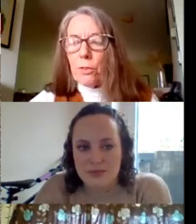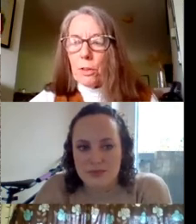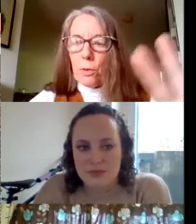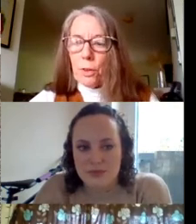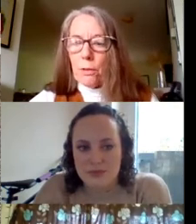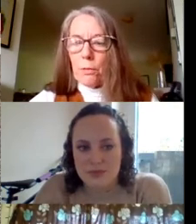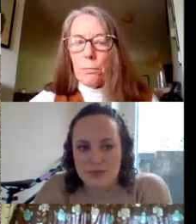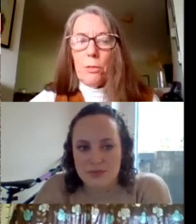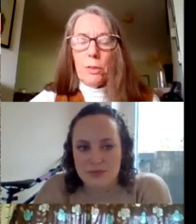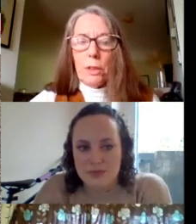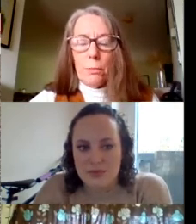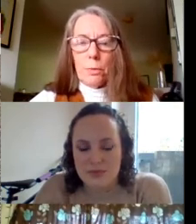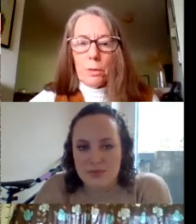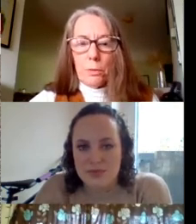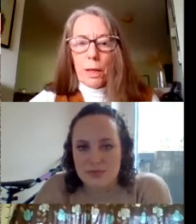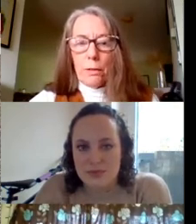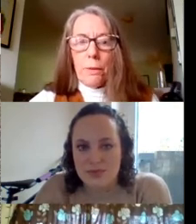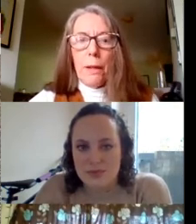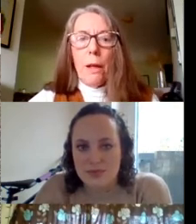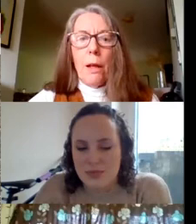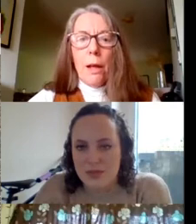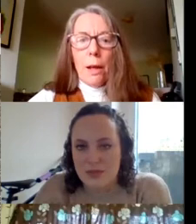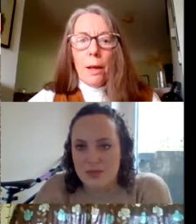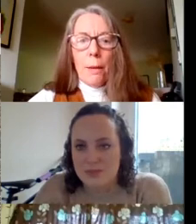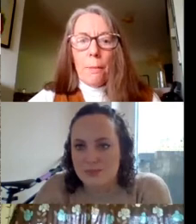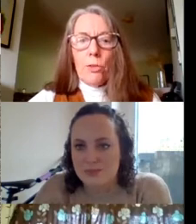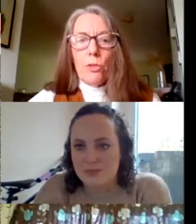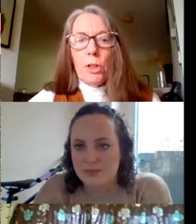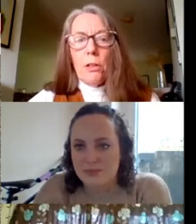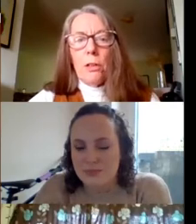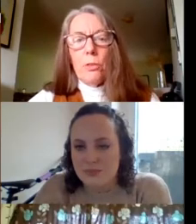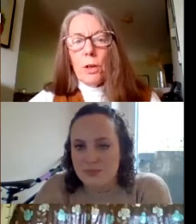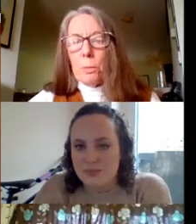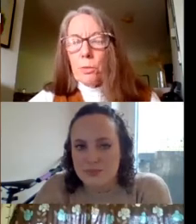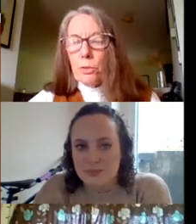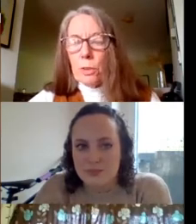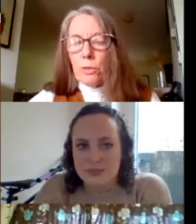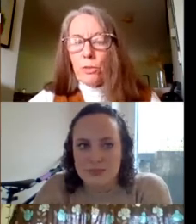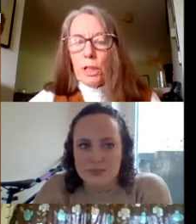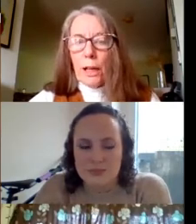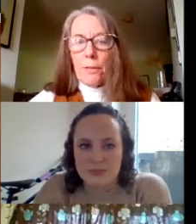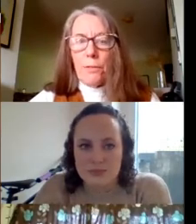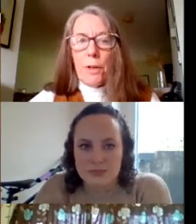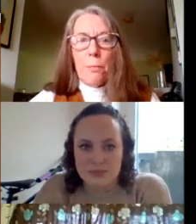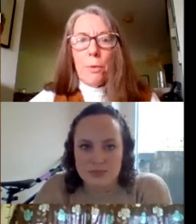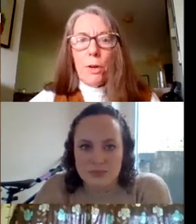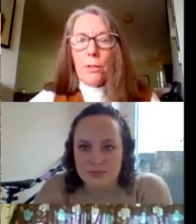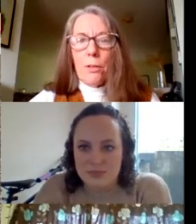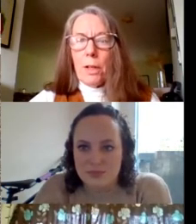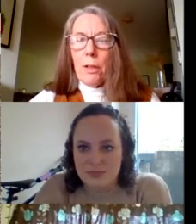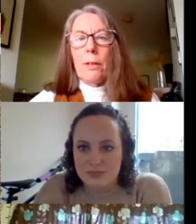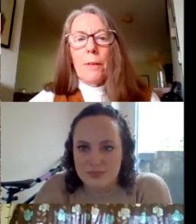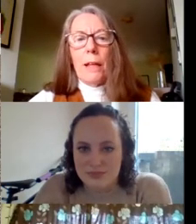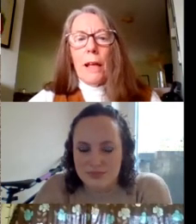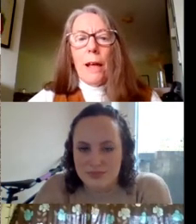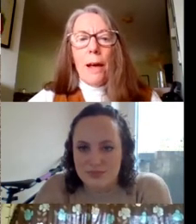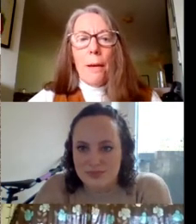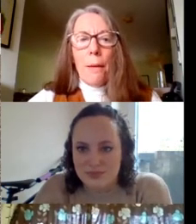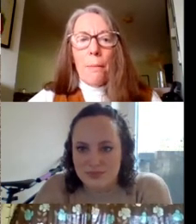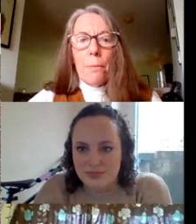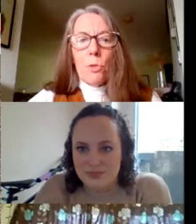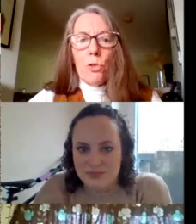are others in other museums as well. And she used the opportunity she had for embroidery